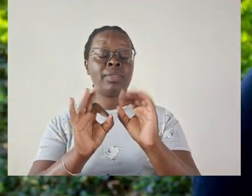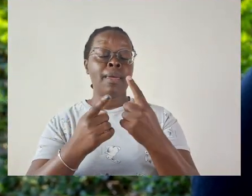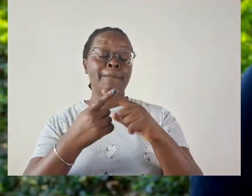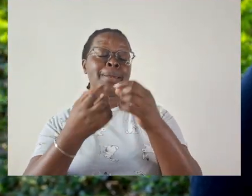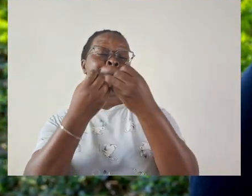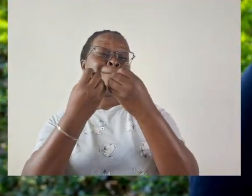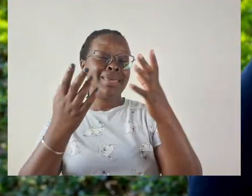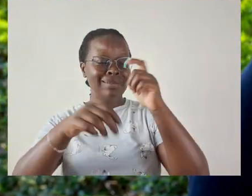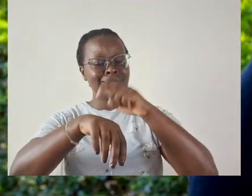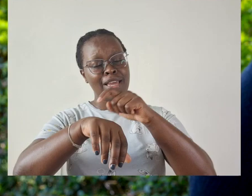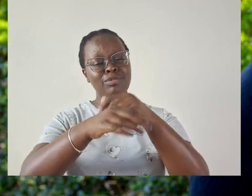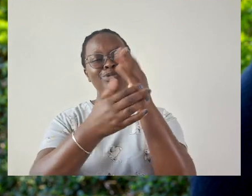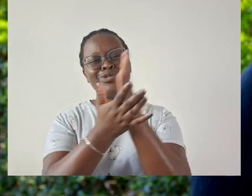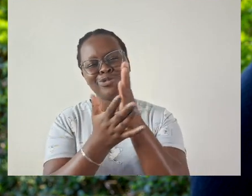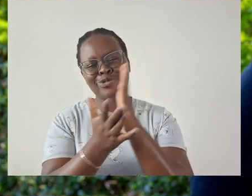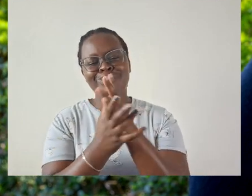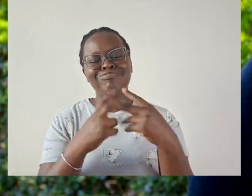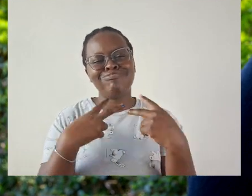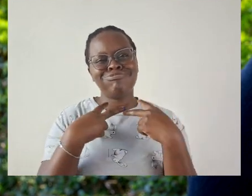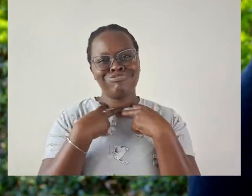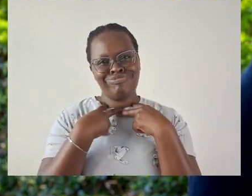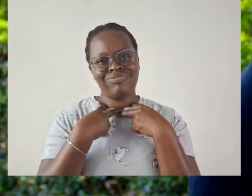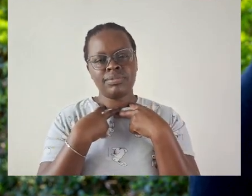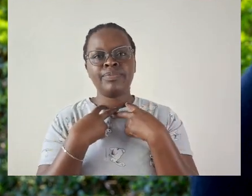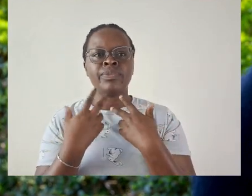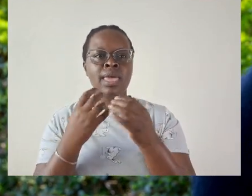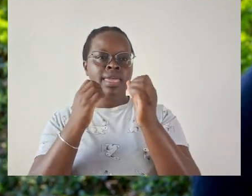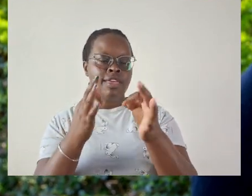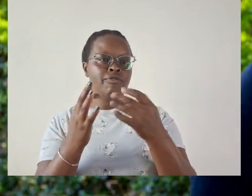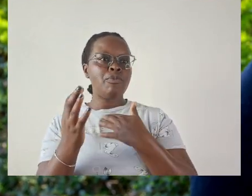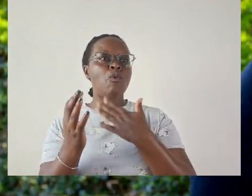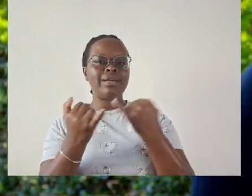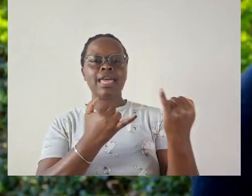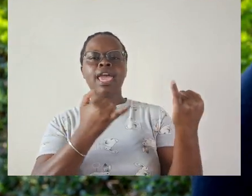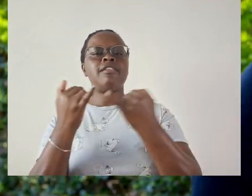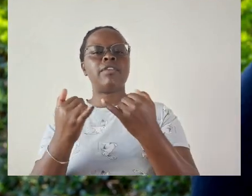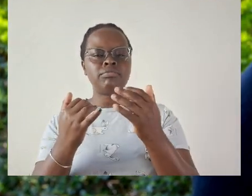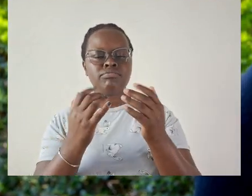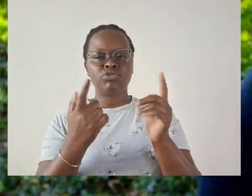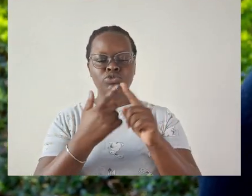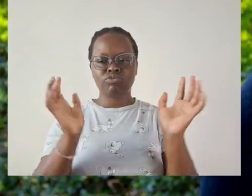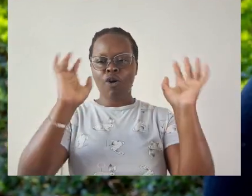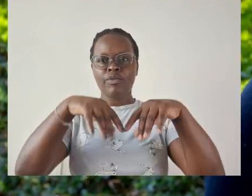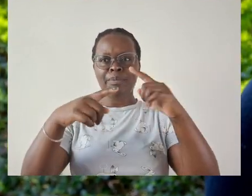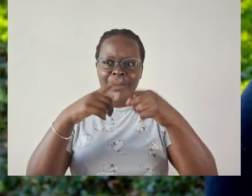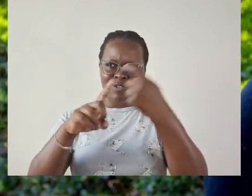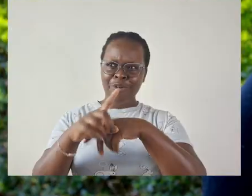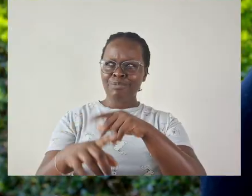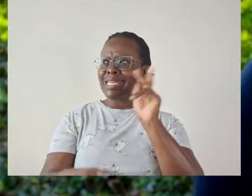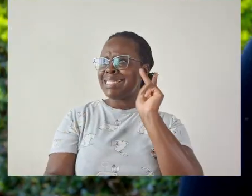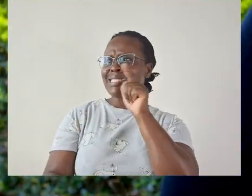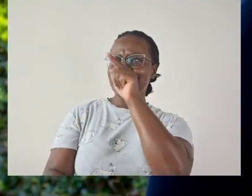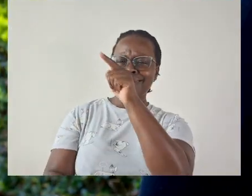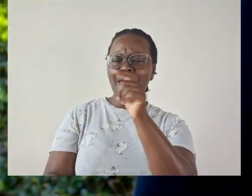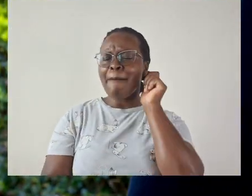that do not enable us to bring the number that we want. But mostly we start by sampling out because we need